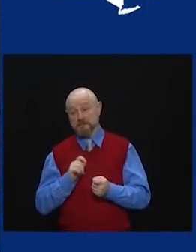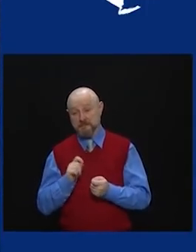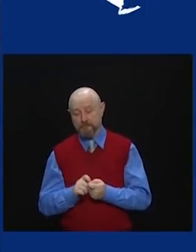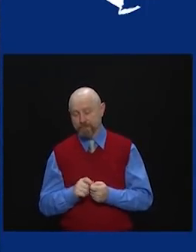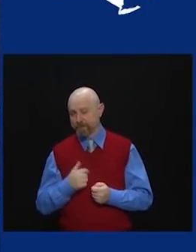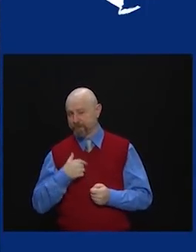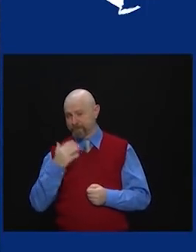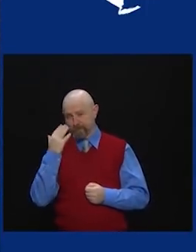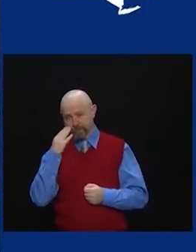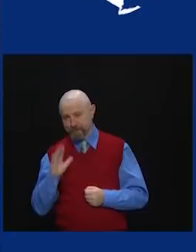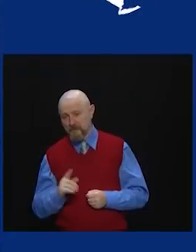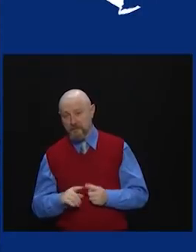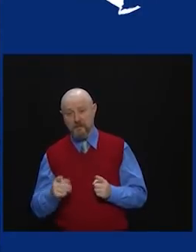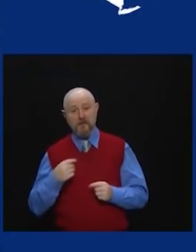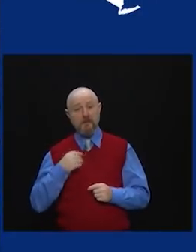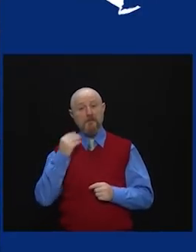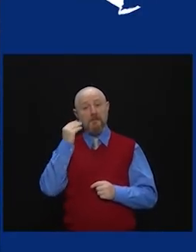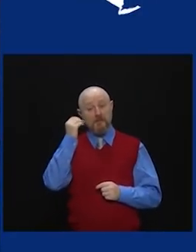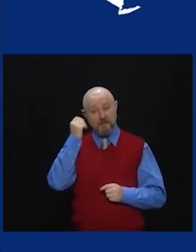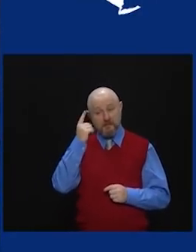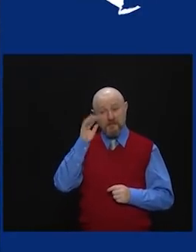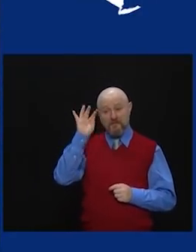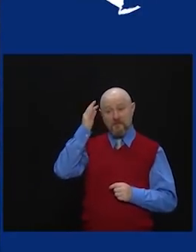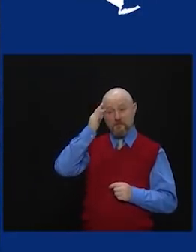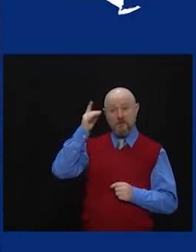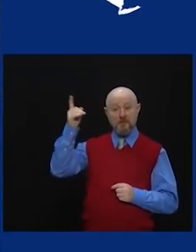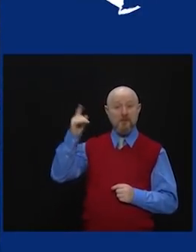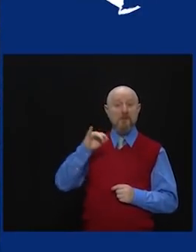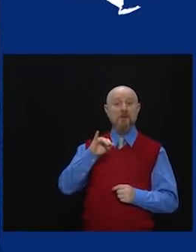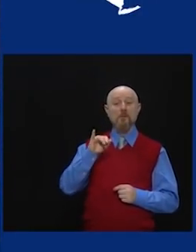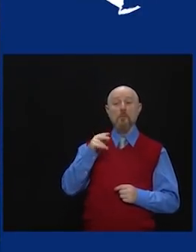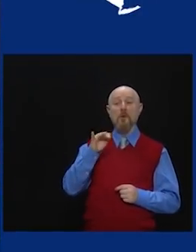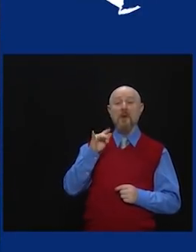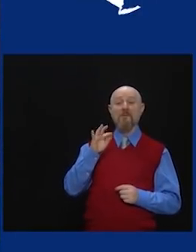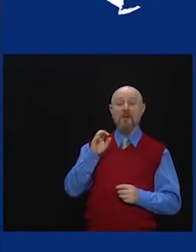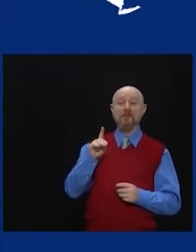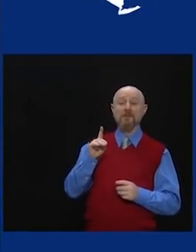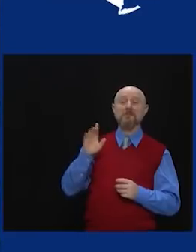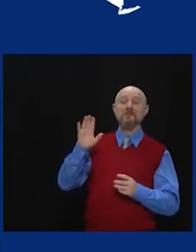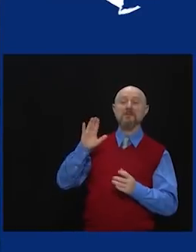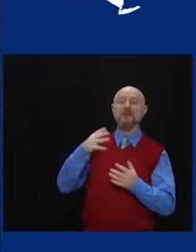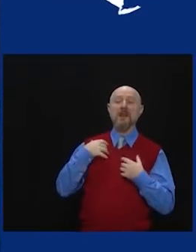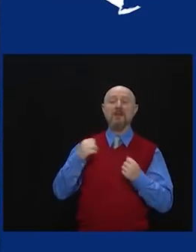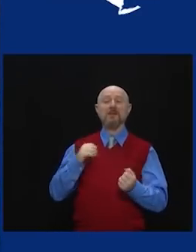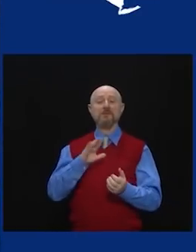centers in the state separately received an allocation of